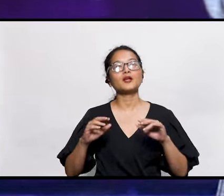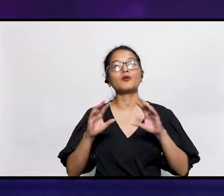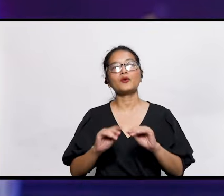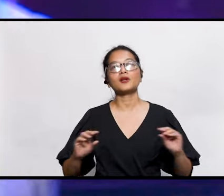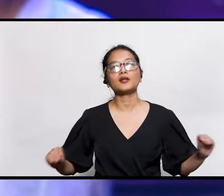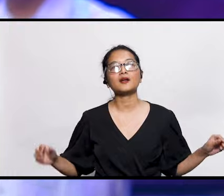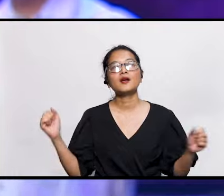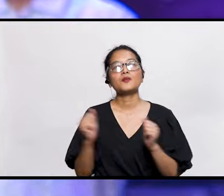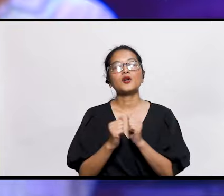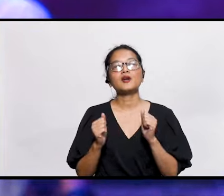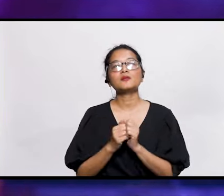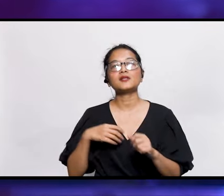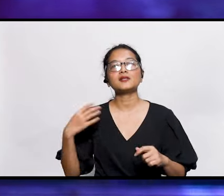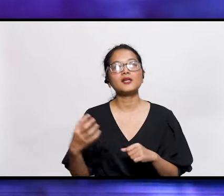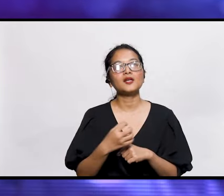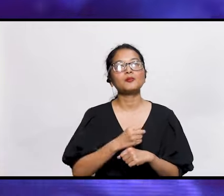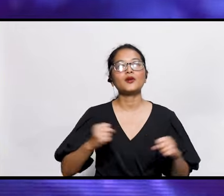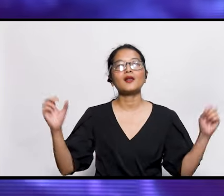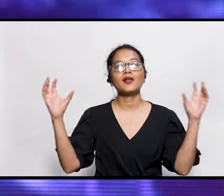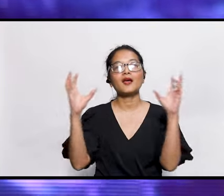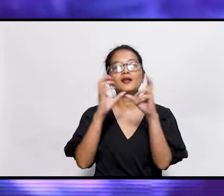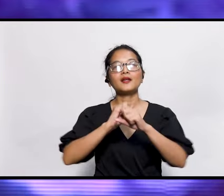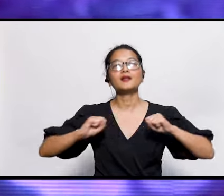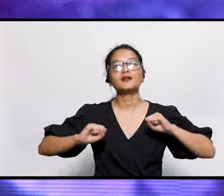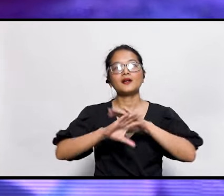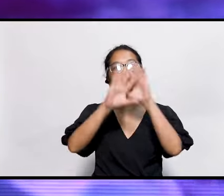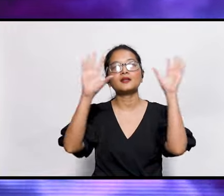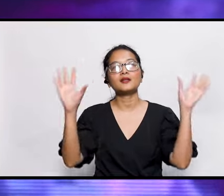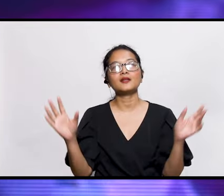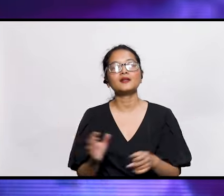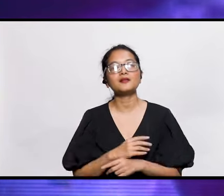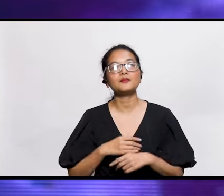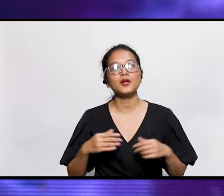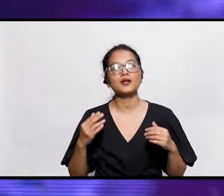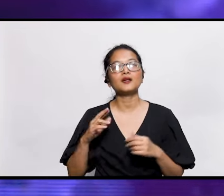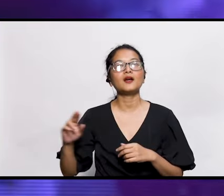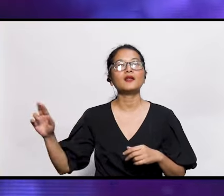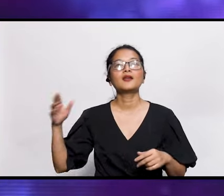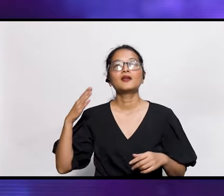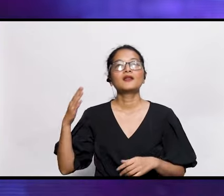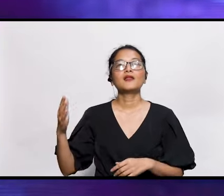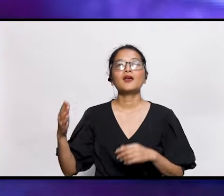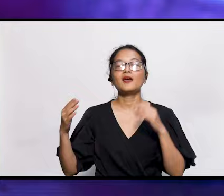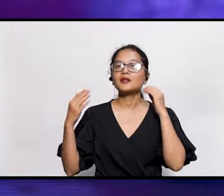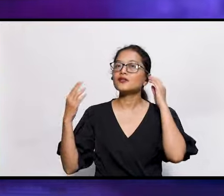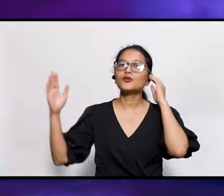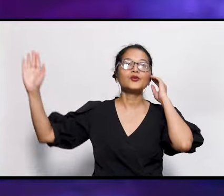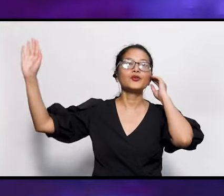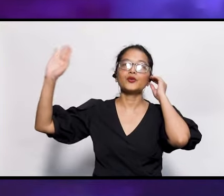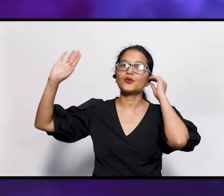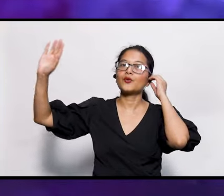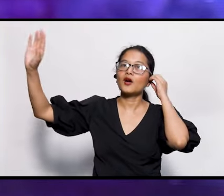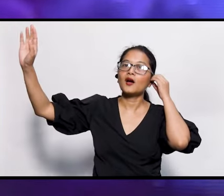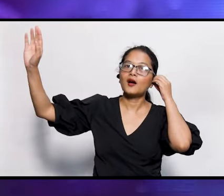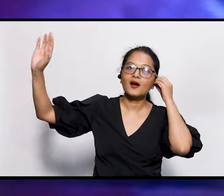working work promise keep the my god That is